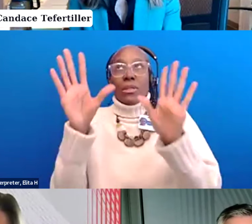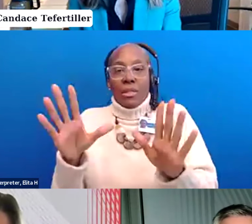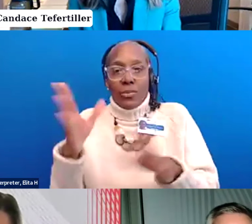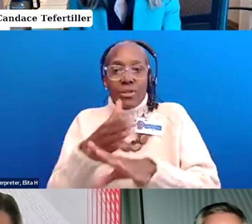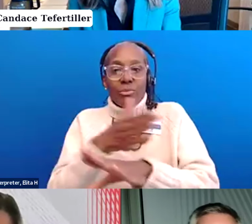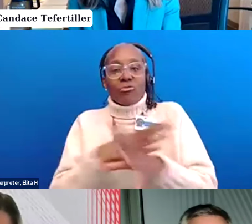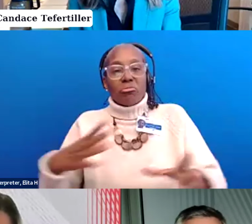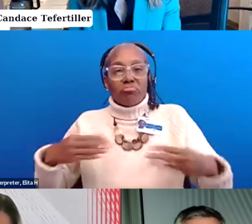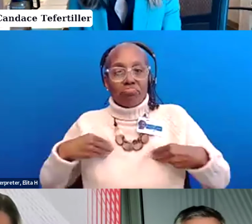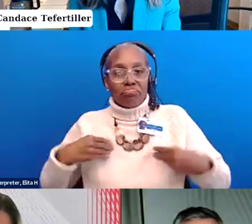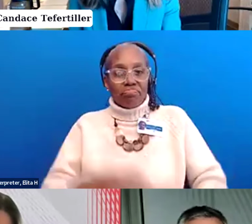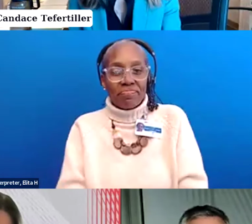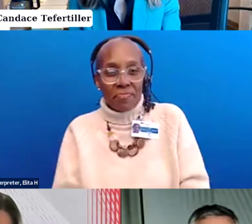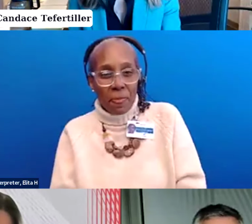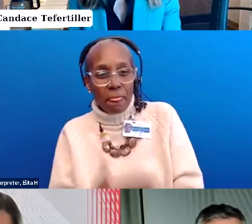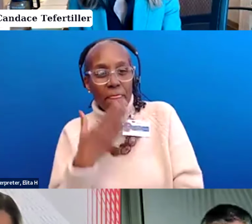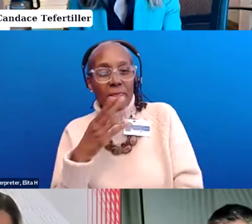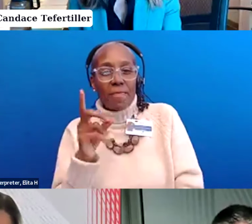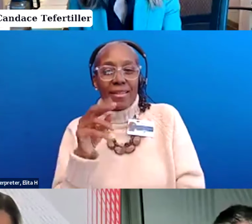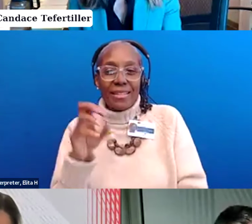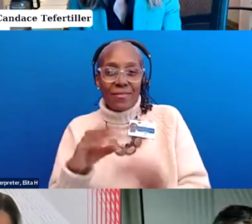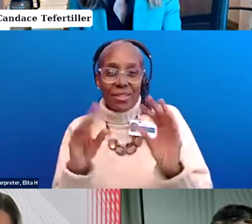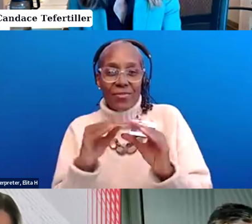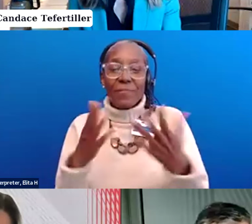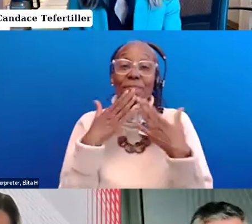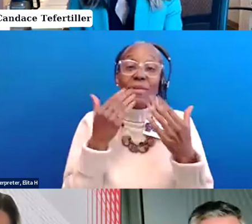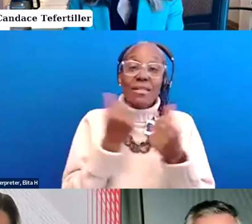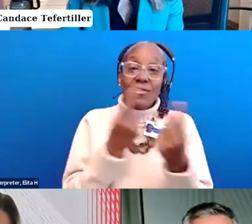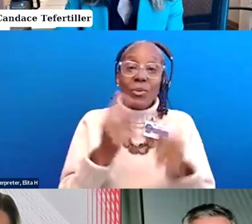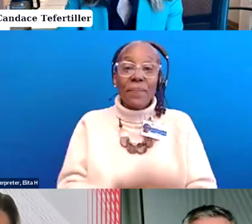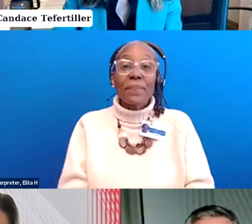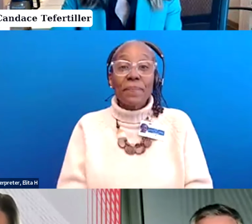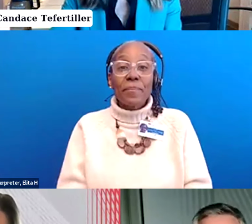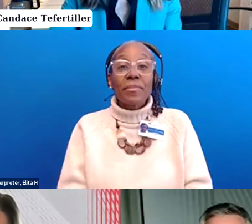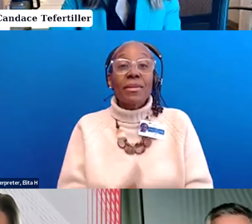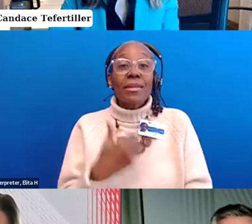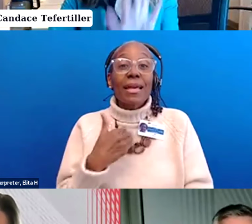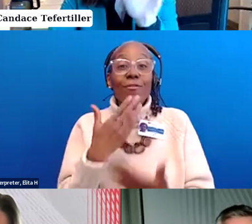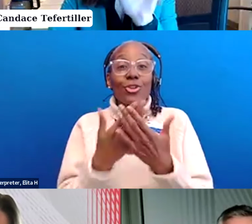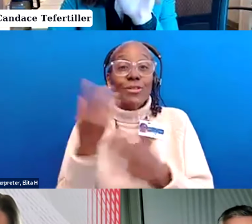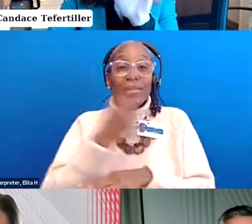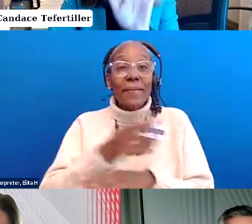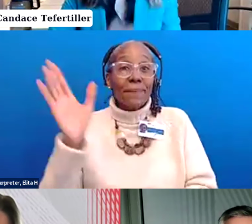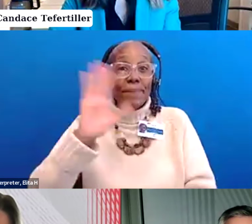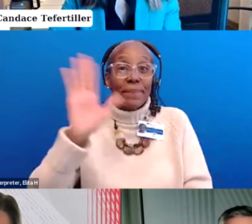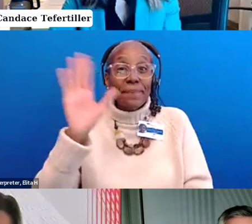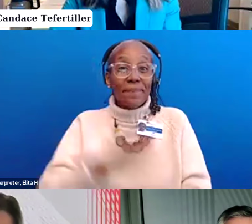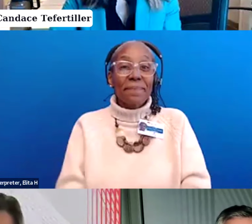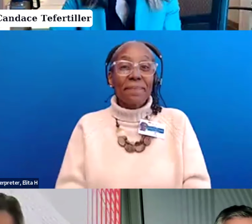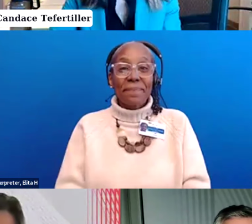We accept. Thanks, Dave, for clarifying. Okay. Thank you, everybody, and have a good day. Thanks.